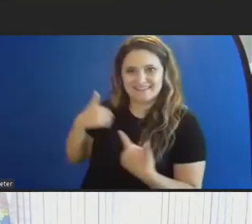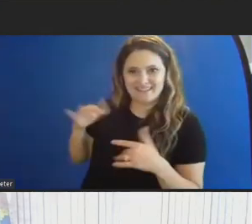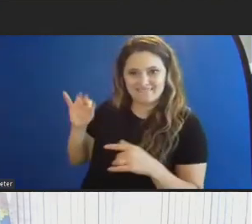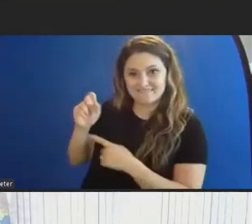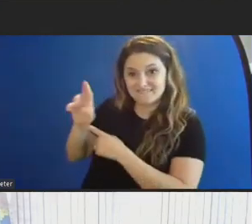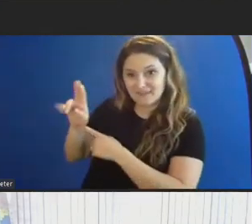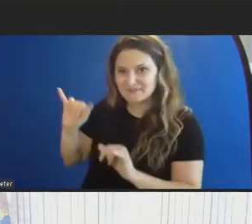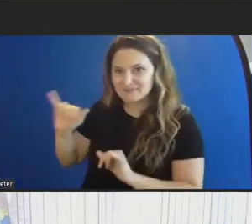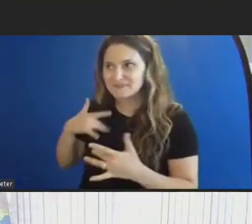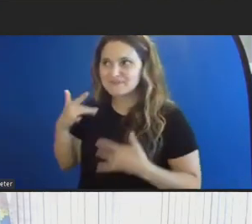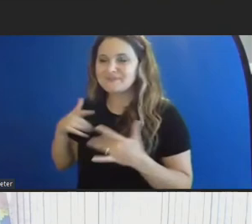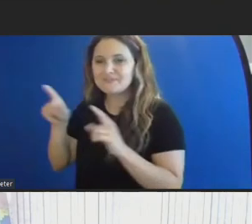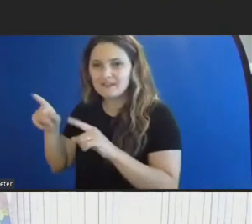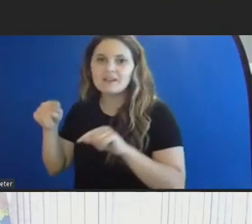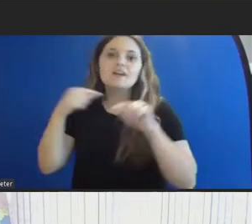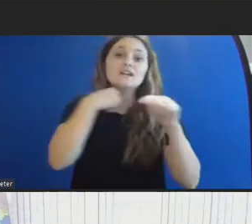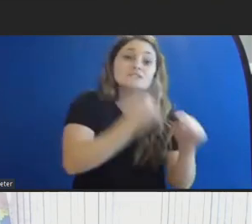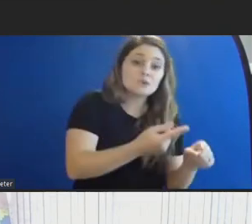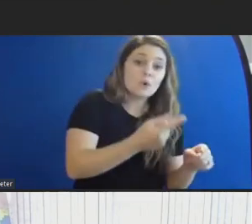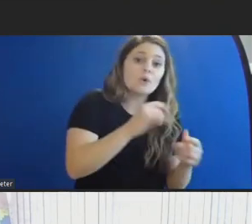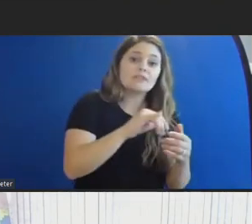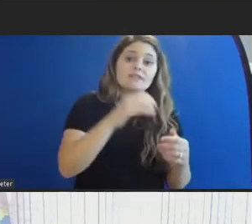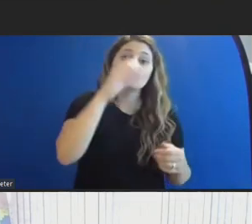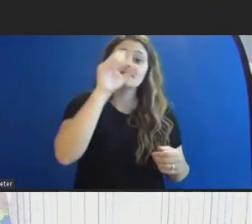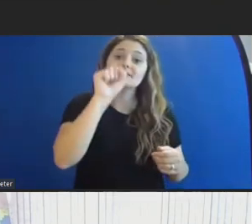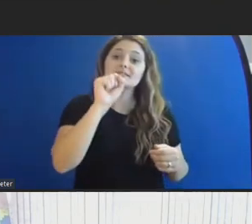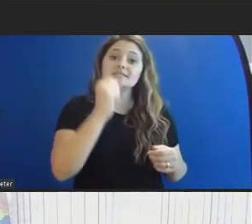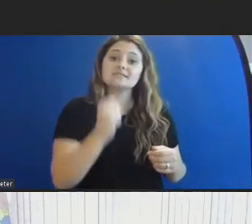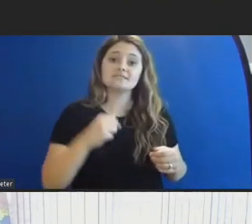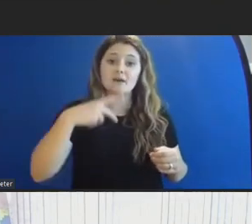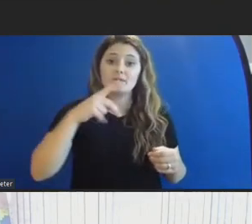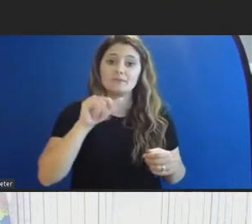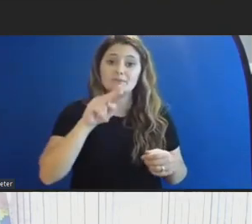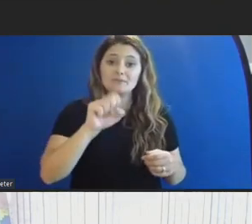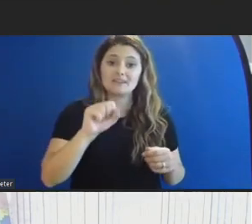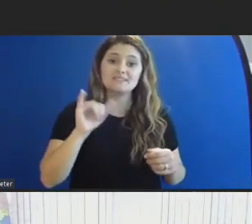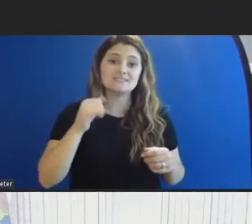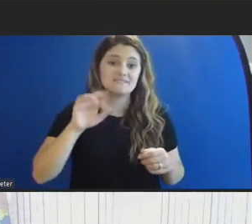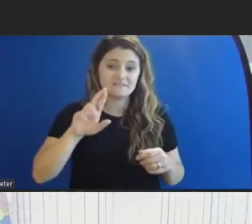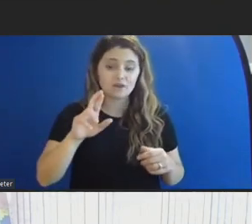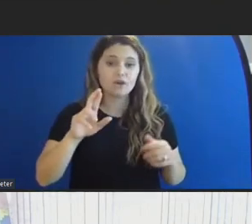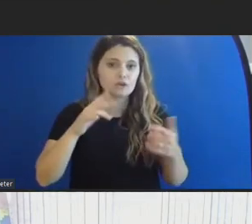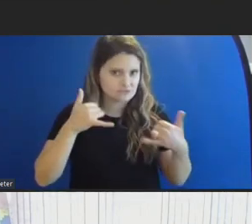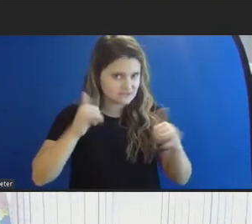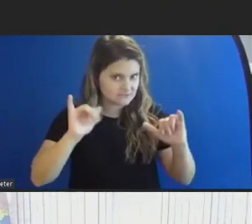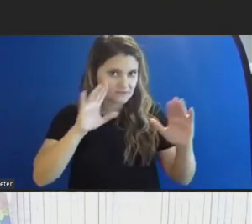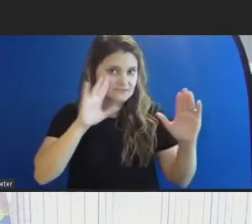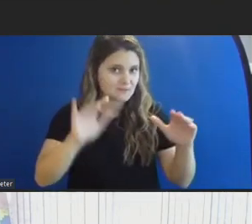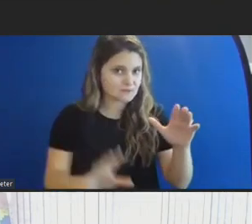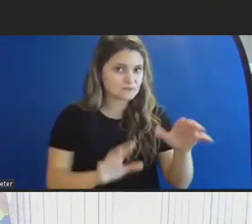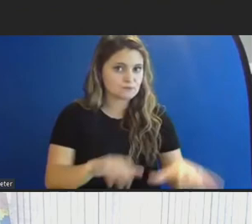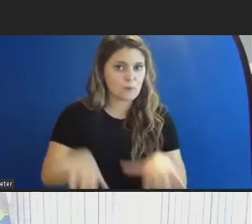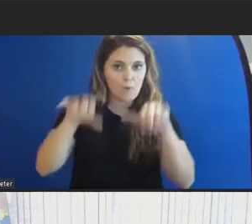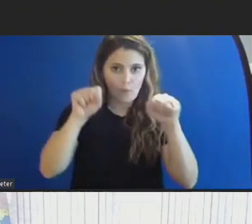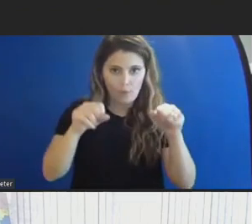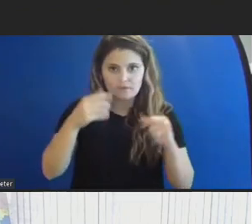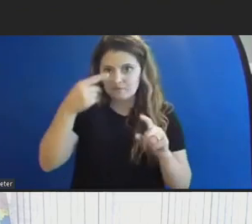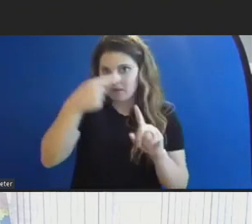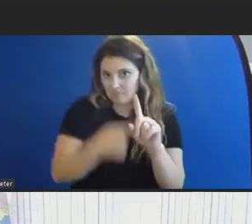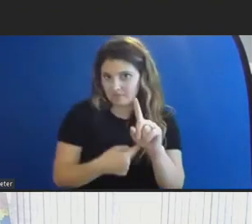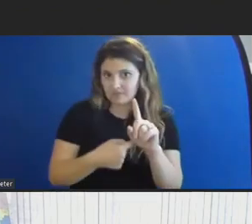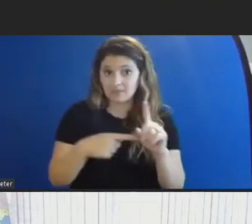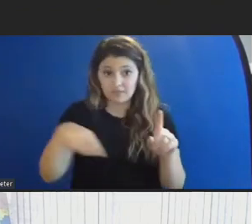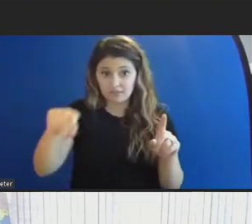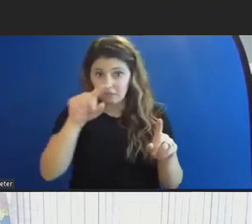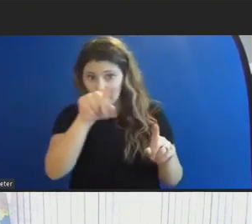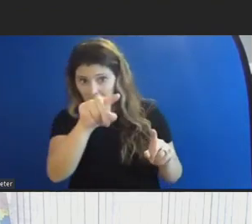we've been told is that the South Plains fair is still expected to go on in a little over a month. Mayor Pope, have they got the okay